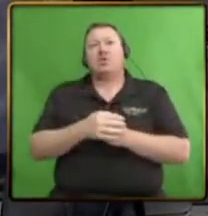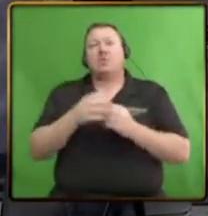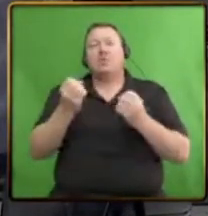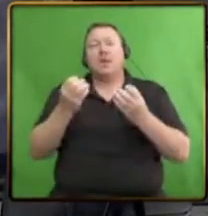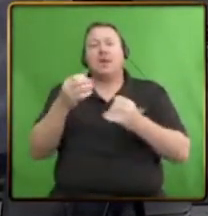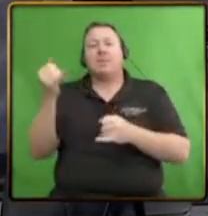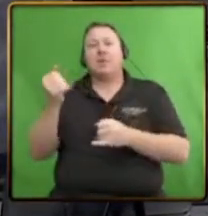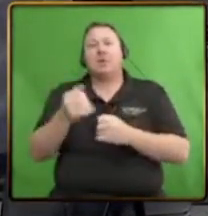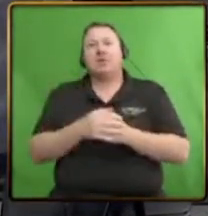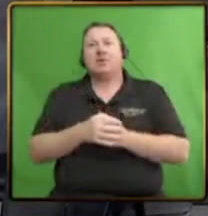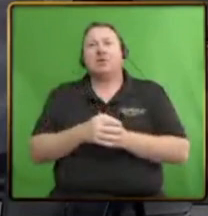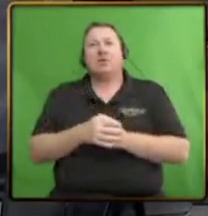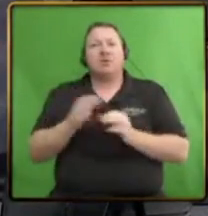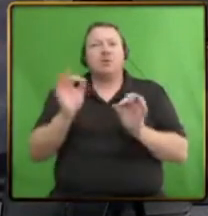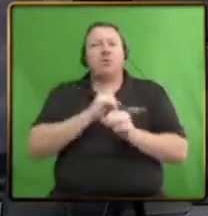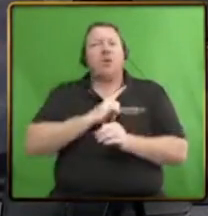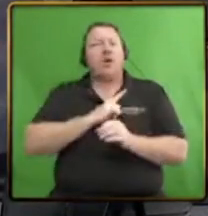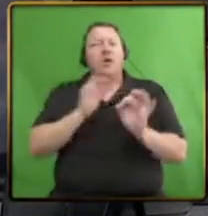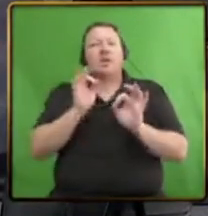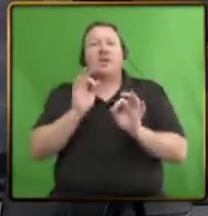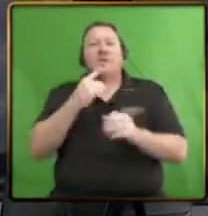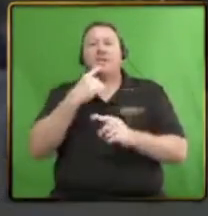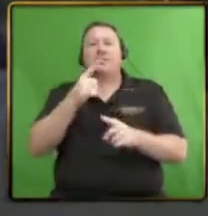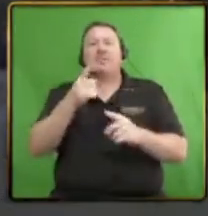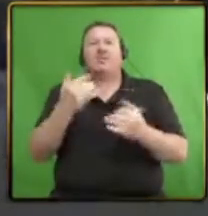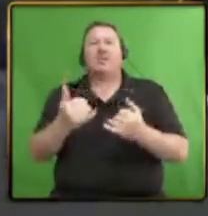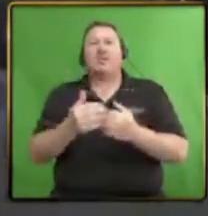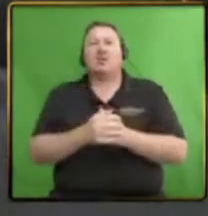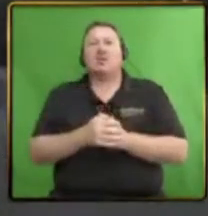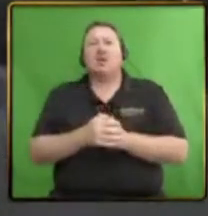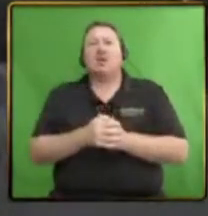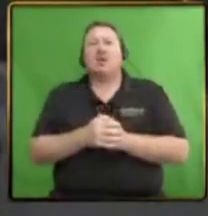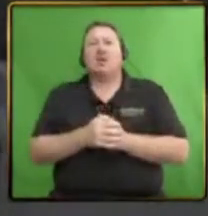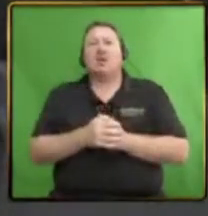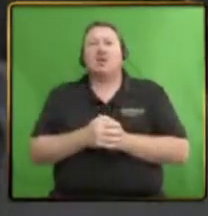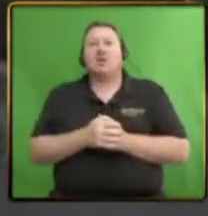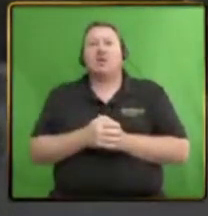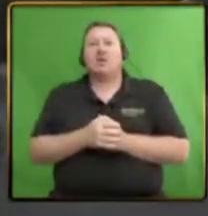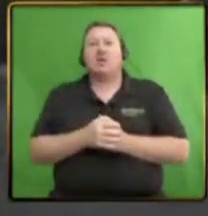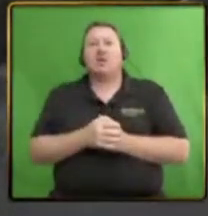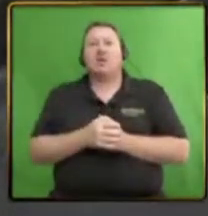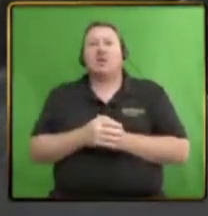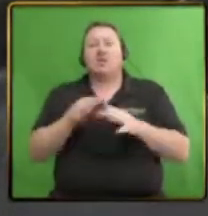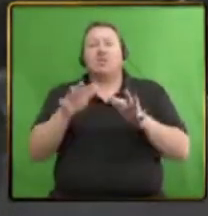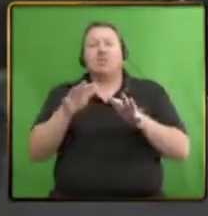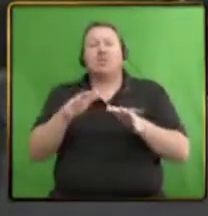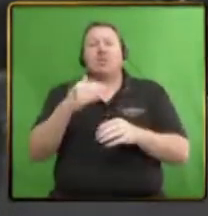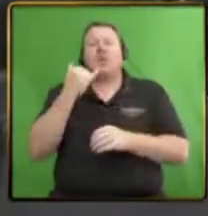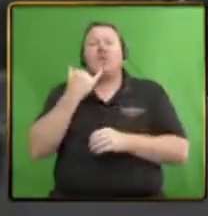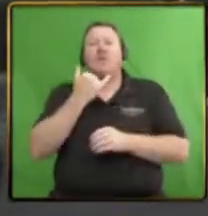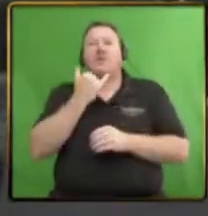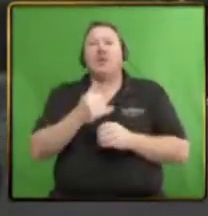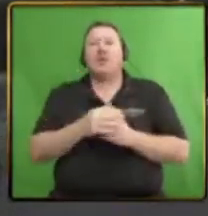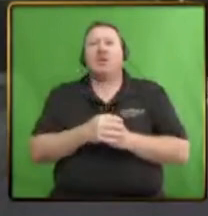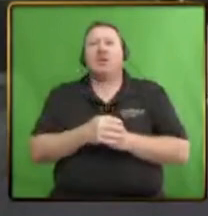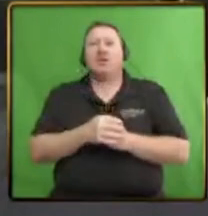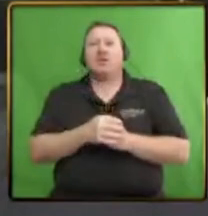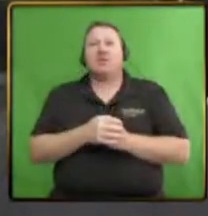murdered. Why is nothing said about that today? Haim Israel Chai. The people of Israel live. Haim Israel